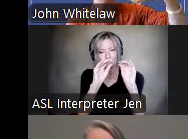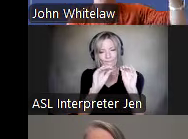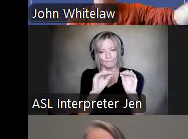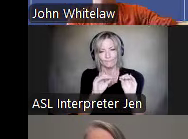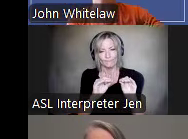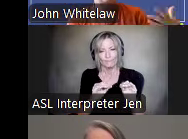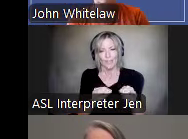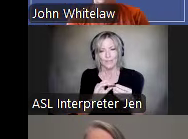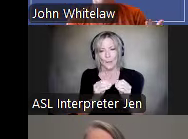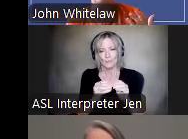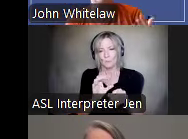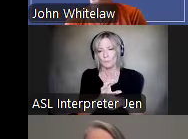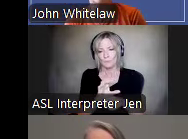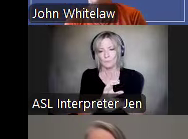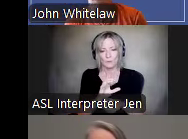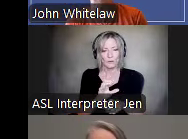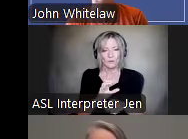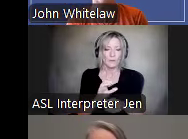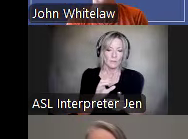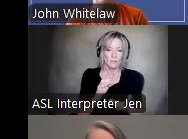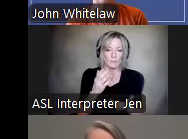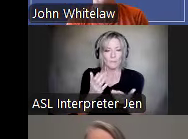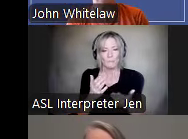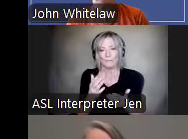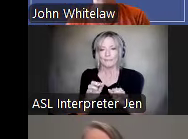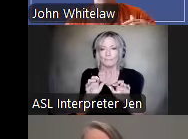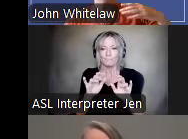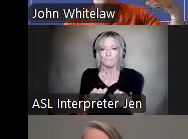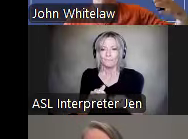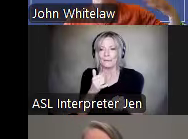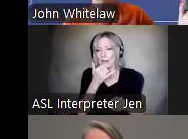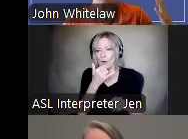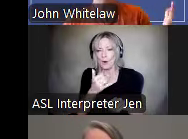So yes, there may be occasionally data entry errors, but